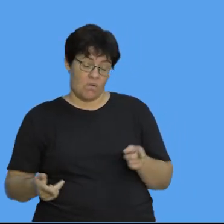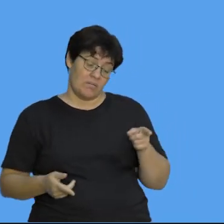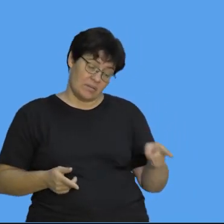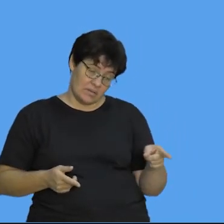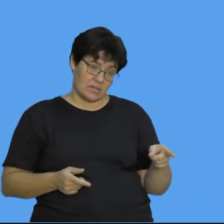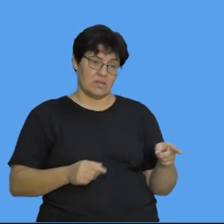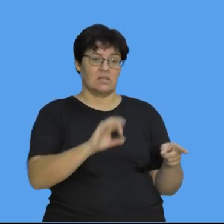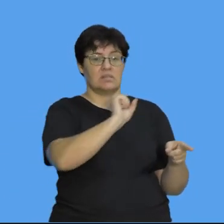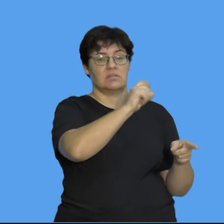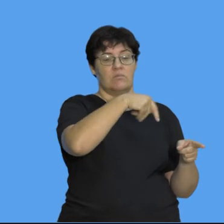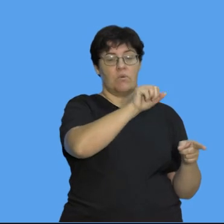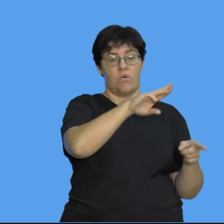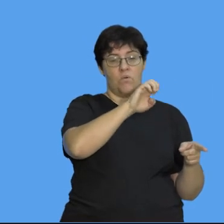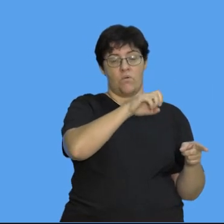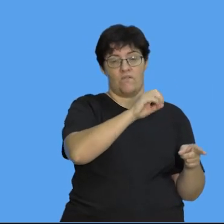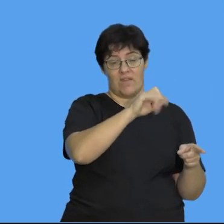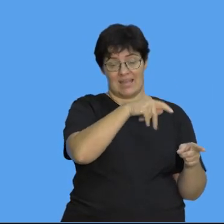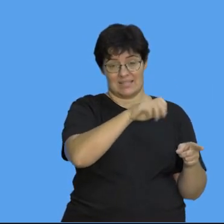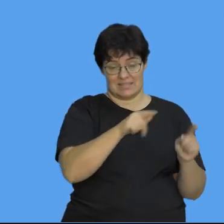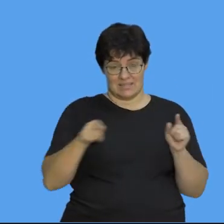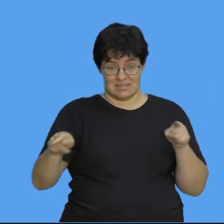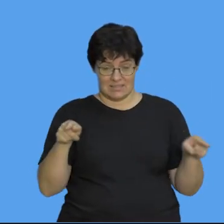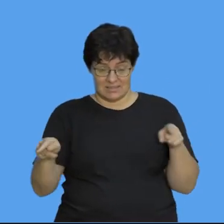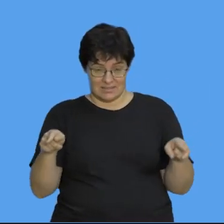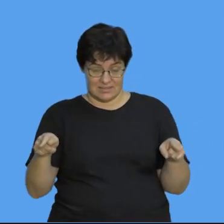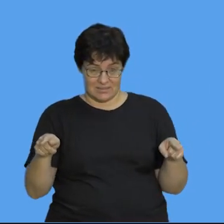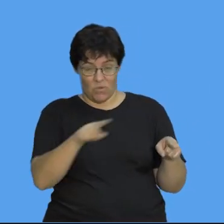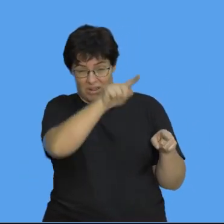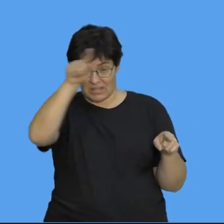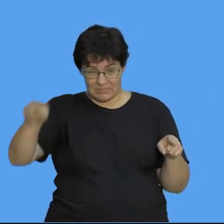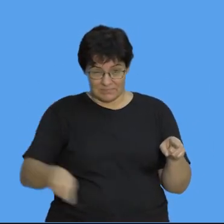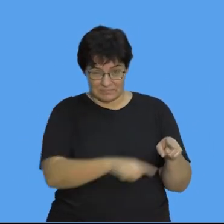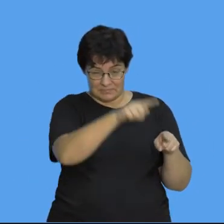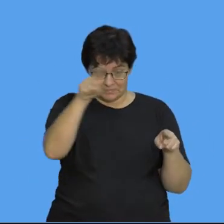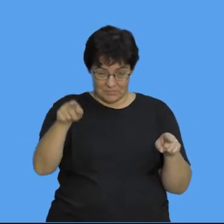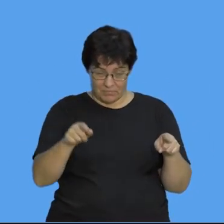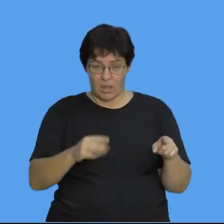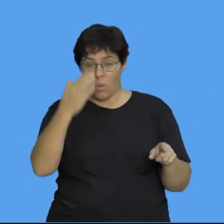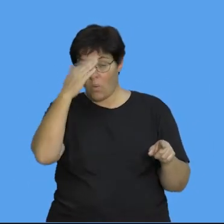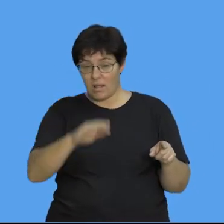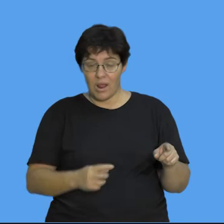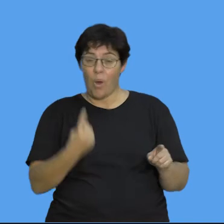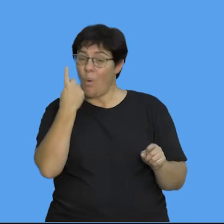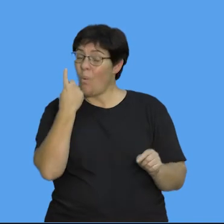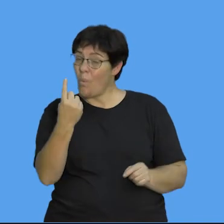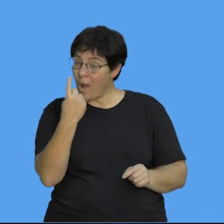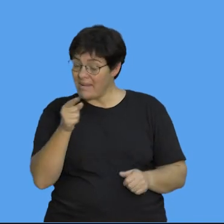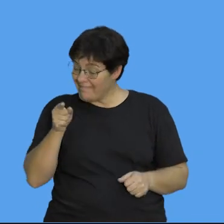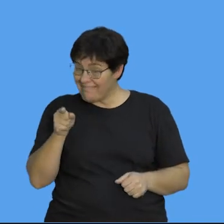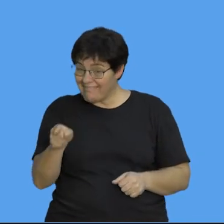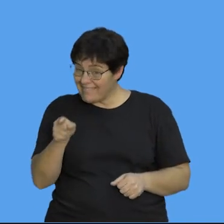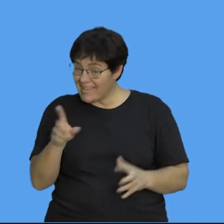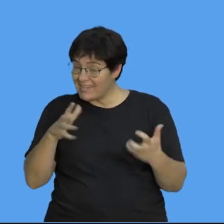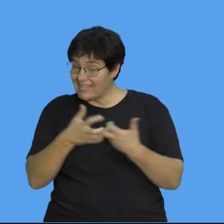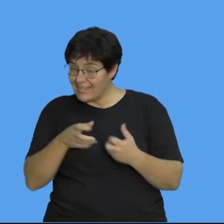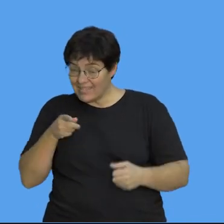and the sporophyte. Those were your 2 generations. Now what do we know? The only